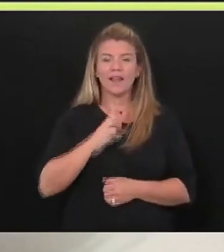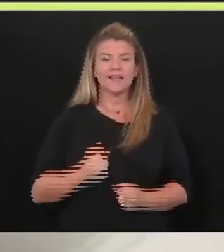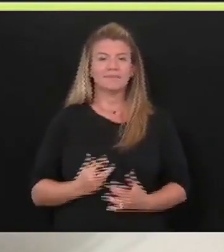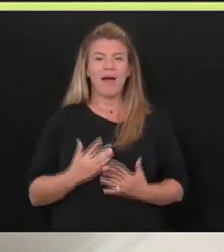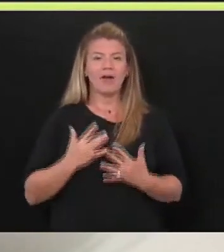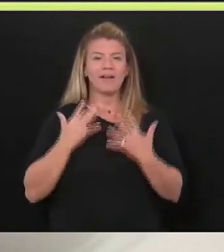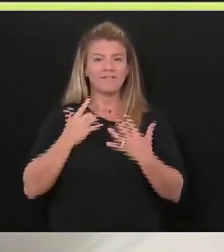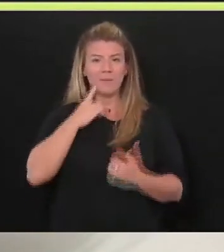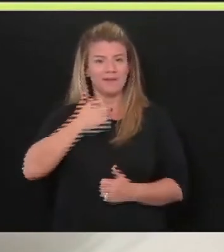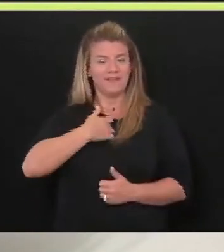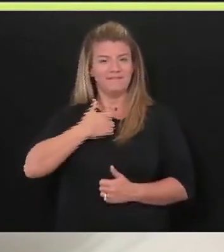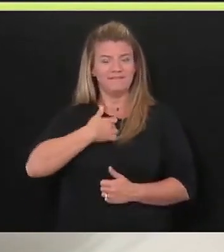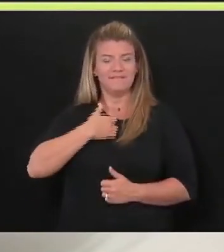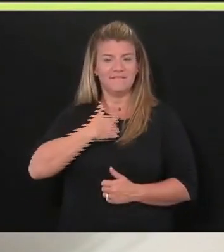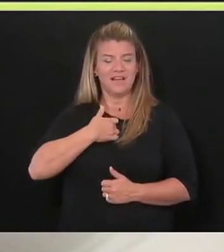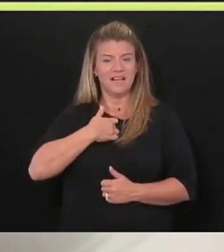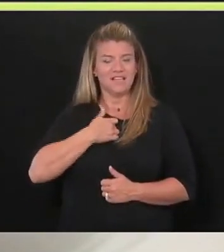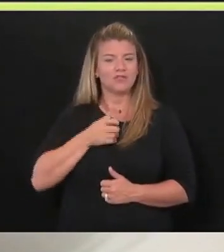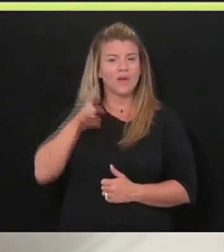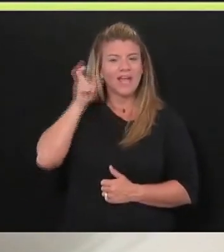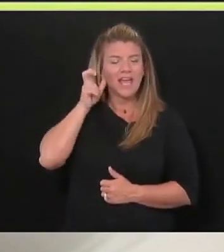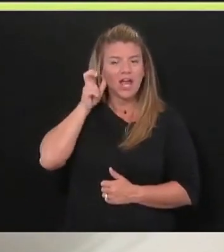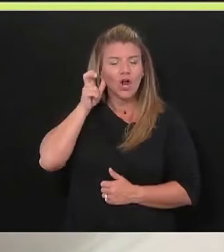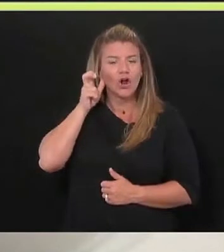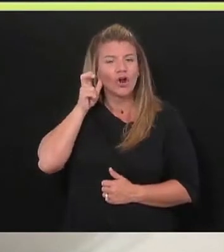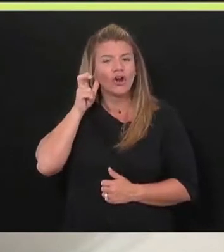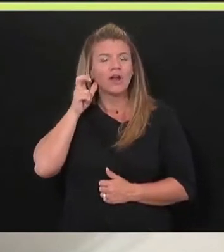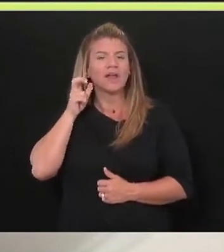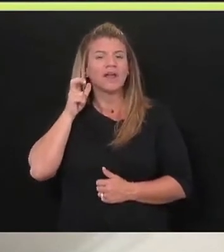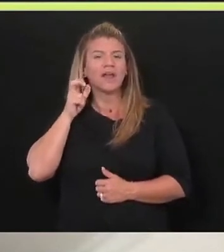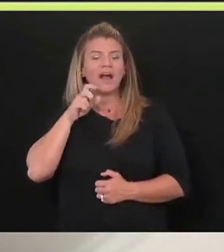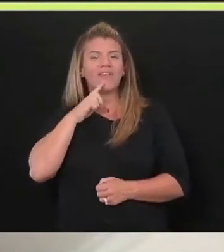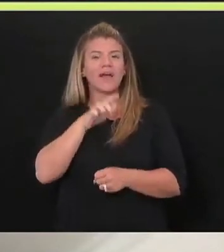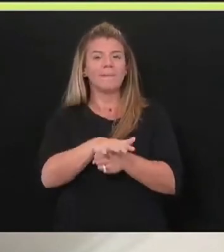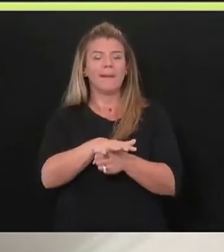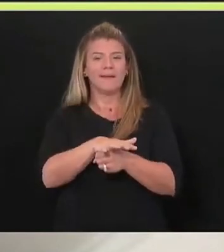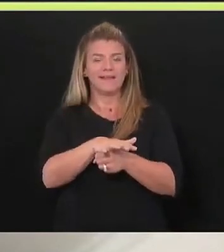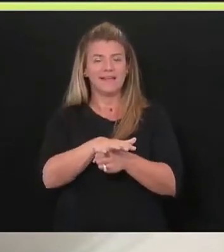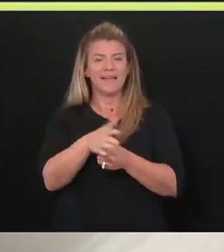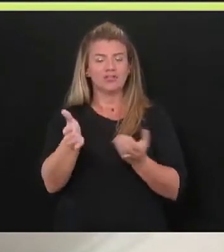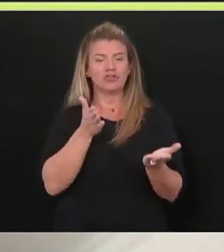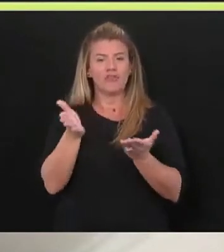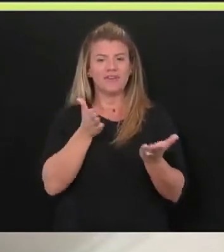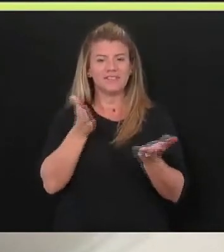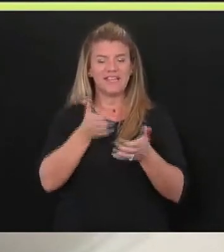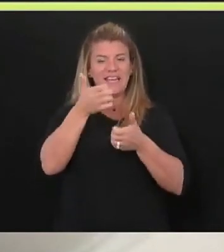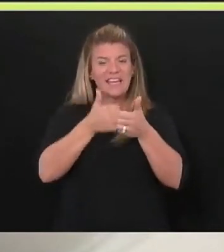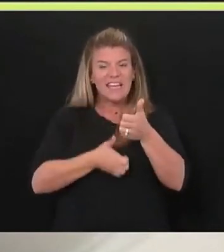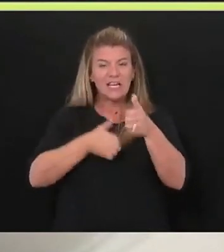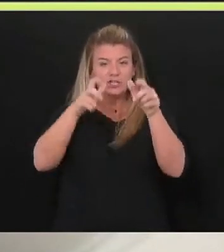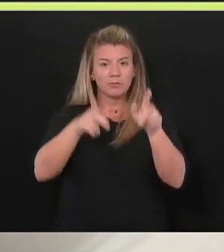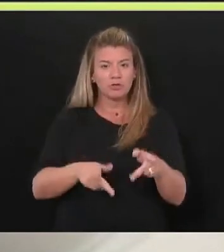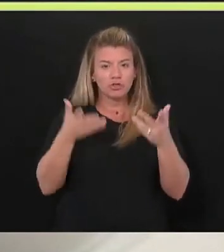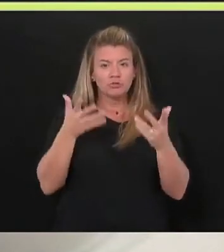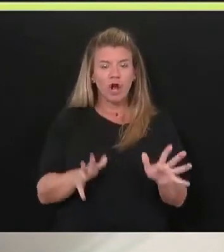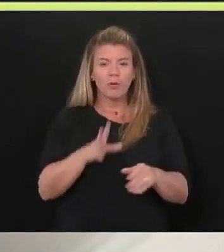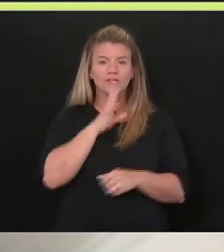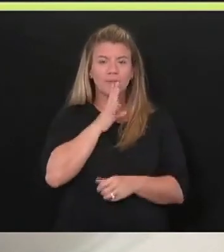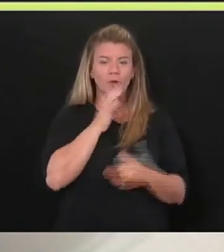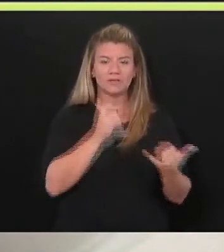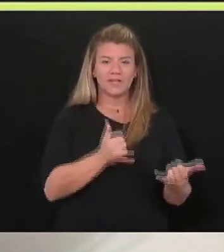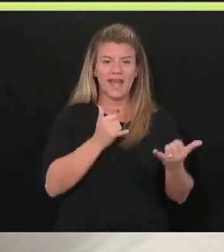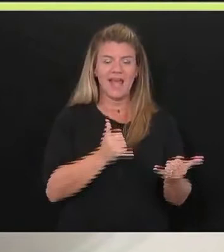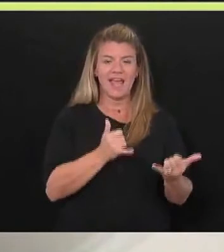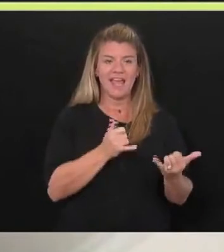to me is to hear of the commitment and service that each person who's spoken today